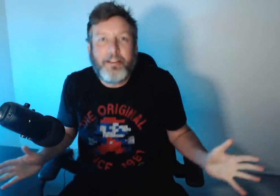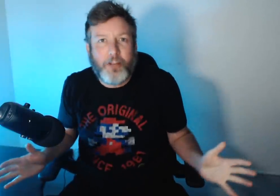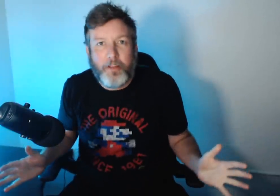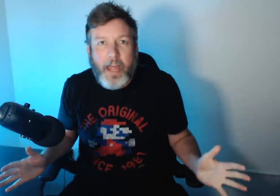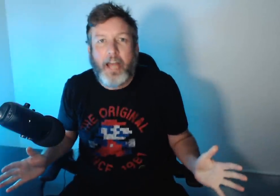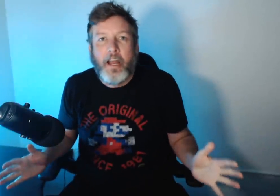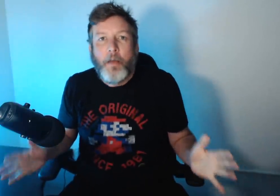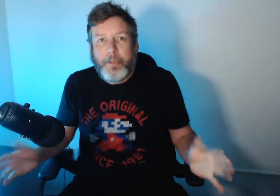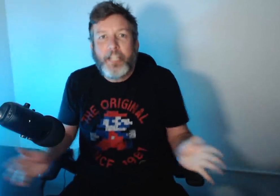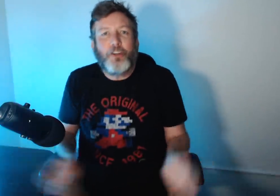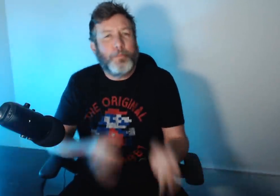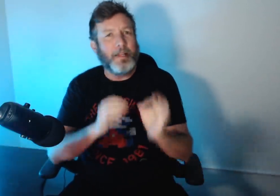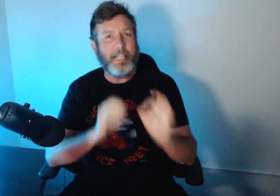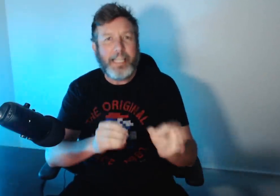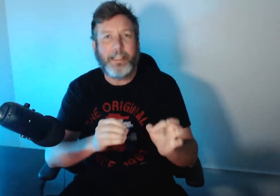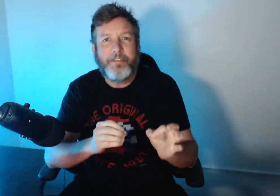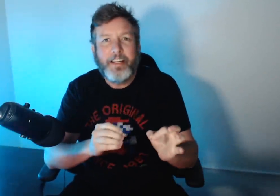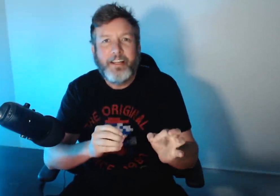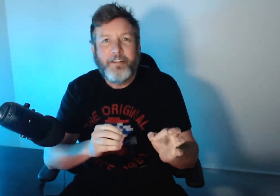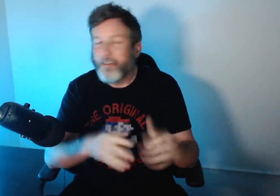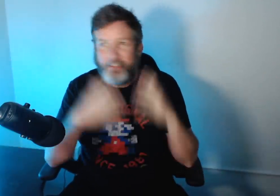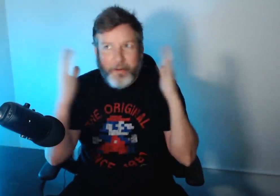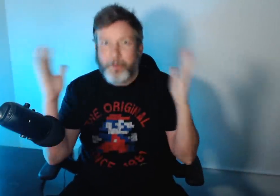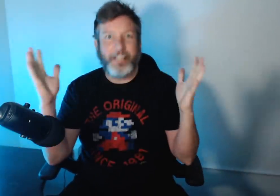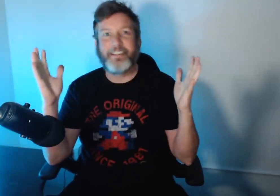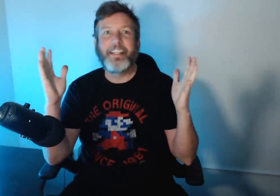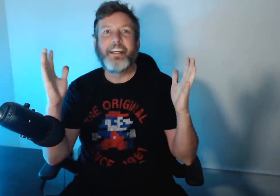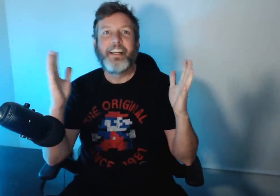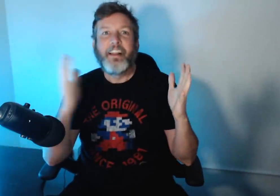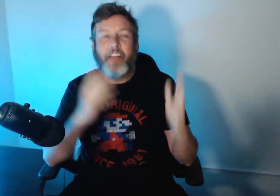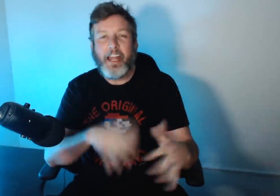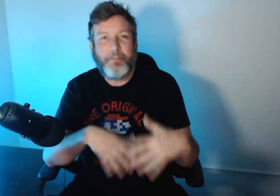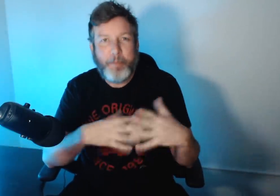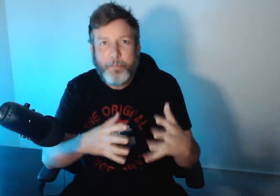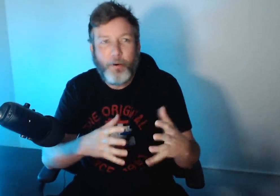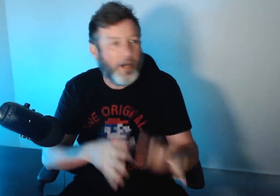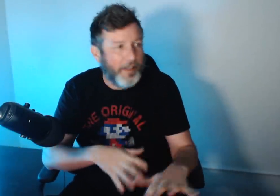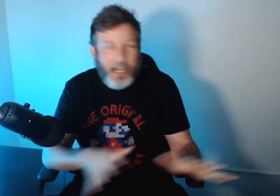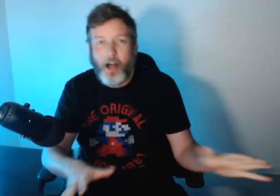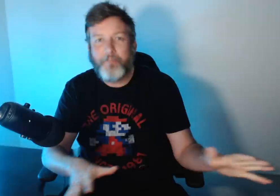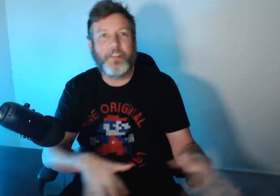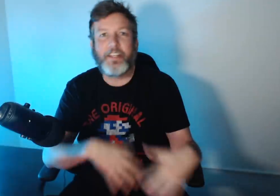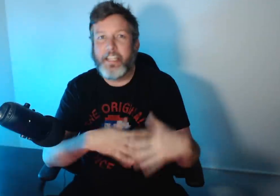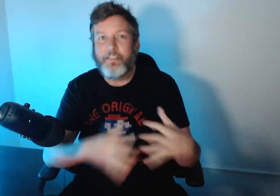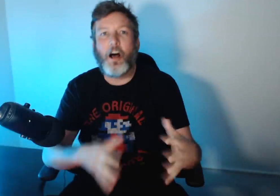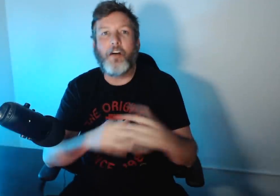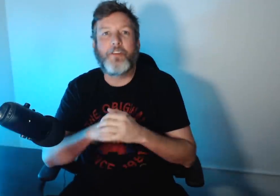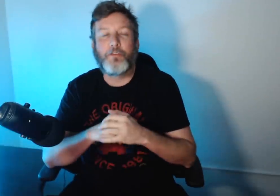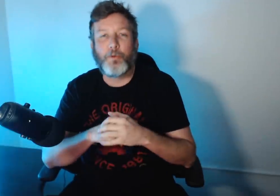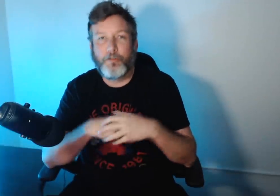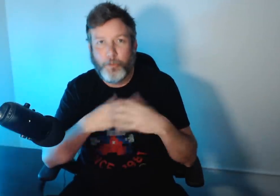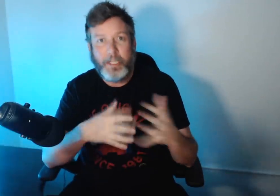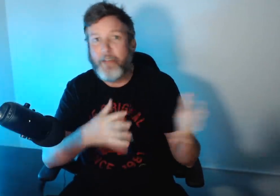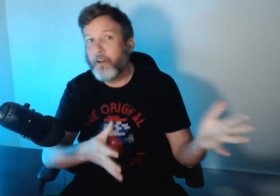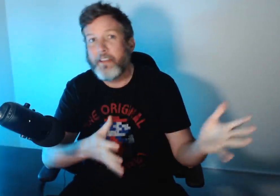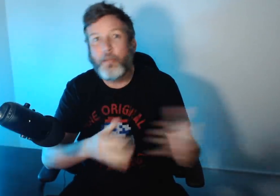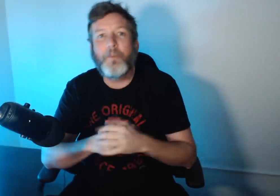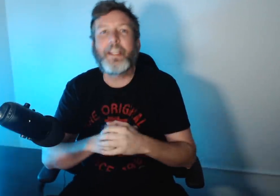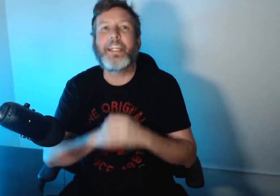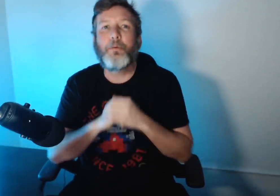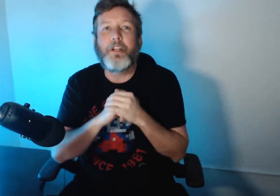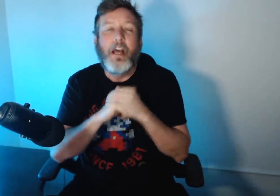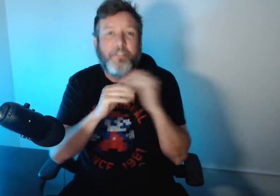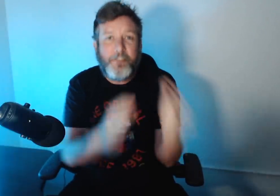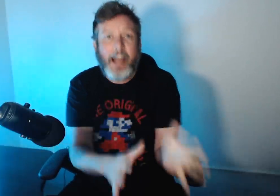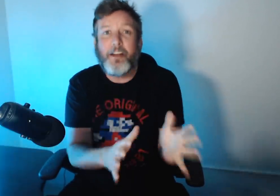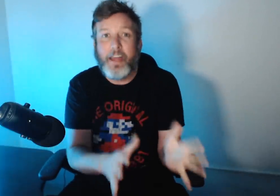him a pass on that. But then you believed, for some reason, that if people in the office, in his office, were doing that very thing to